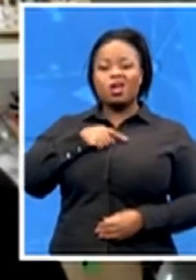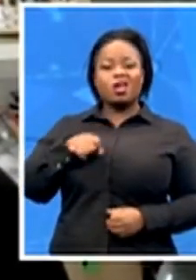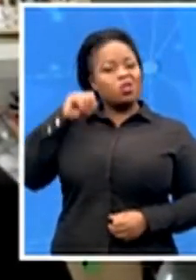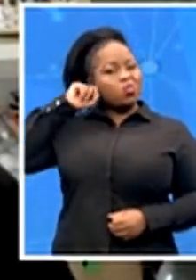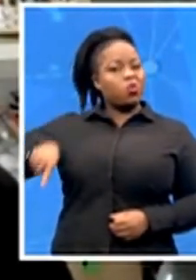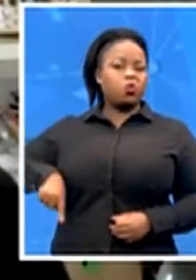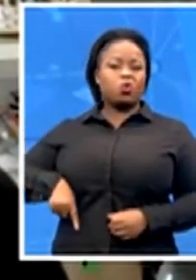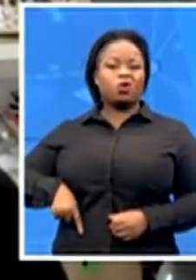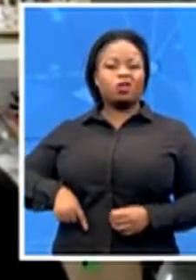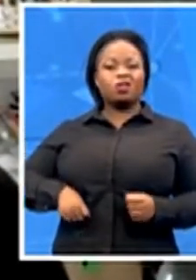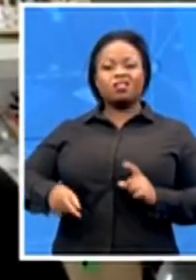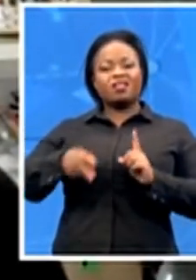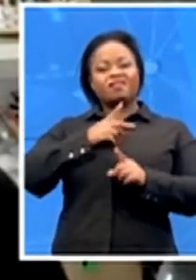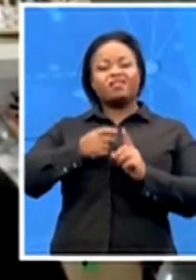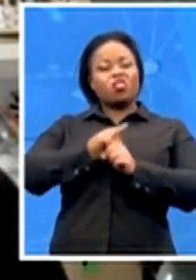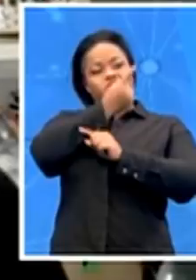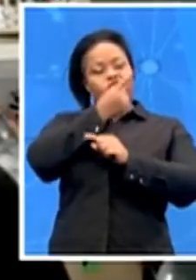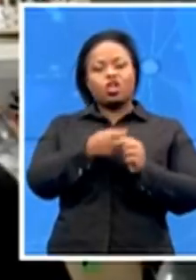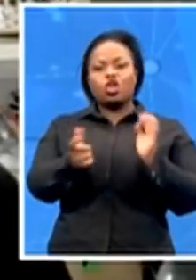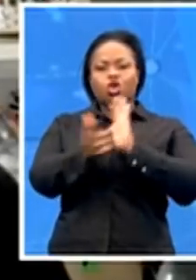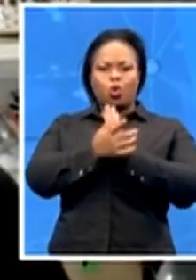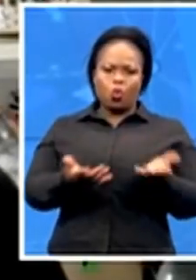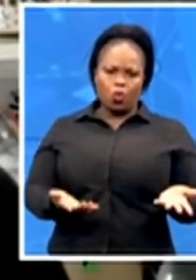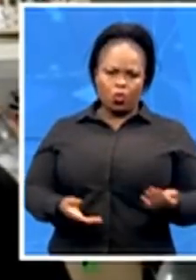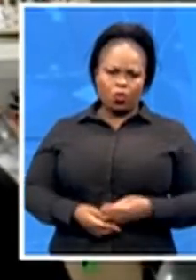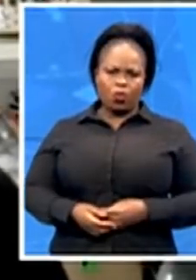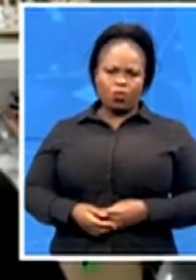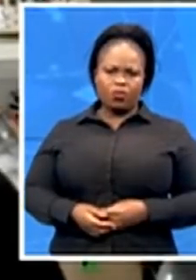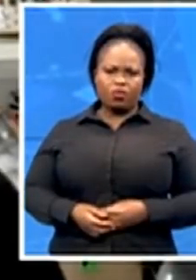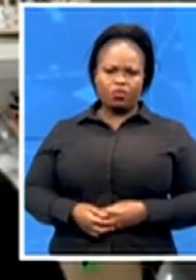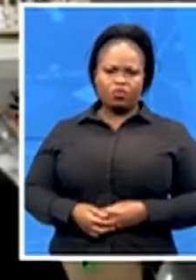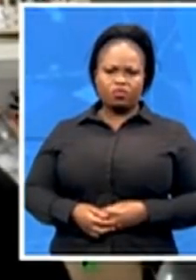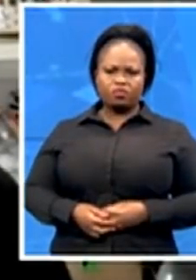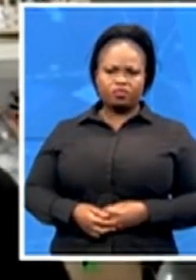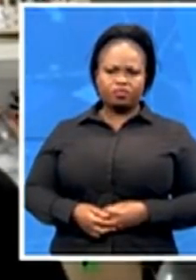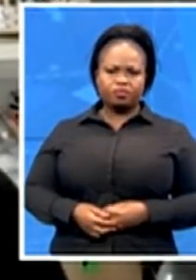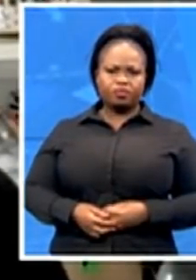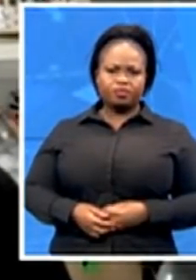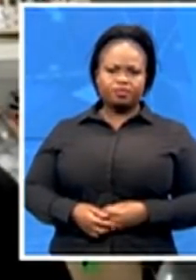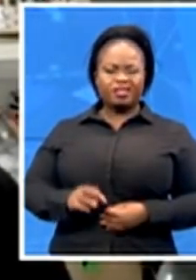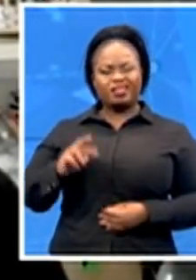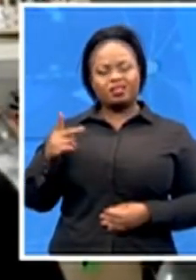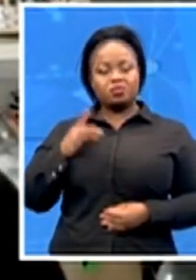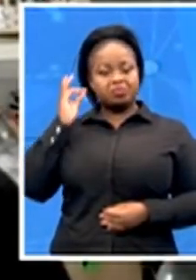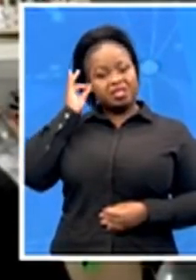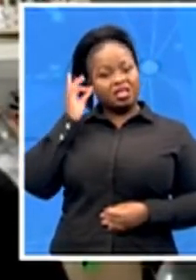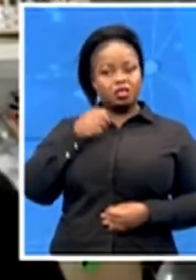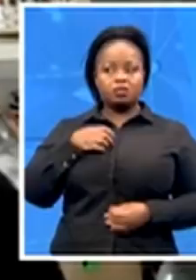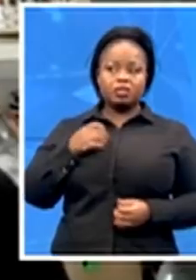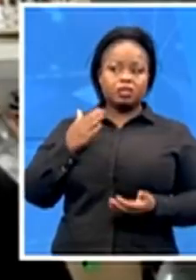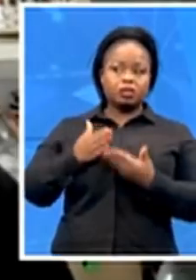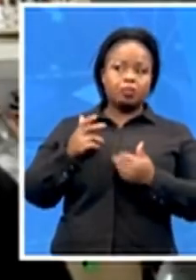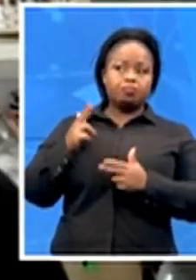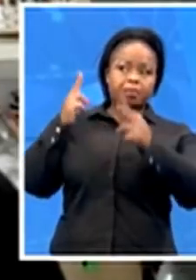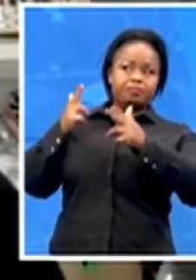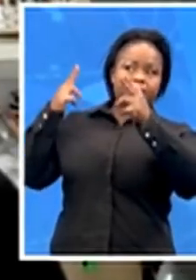violating the law and other things. I mean, we had reports of gunfire being shot, people